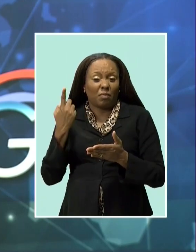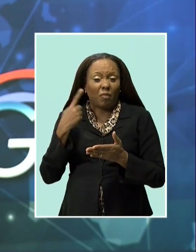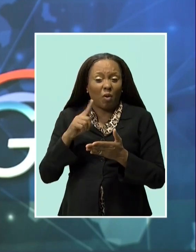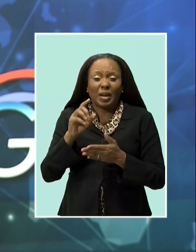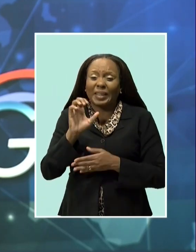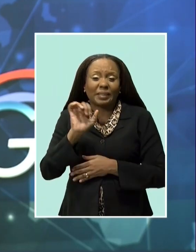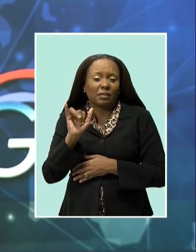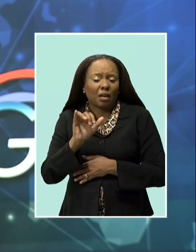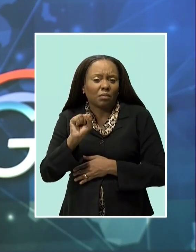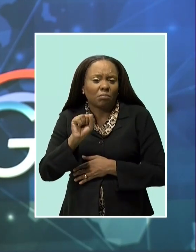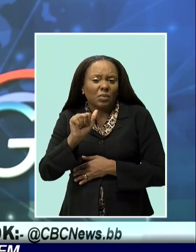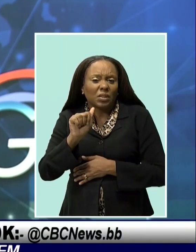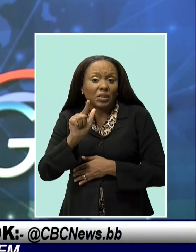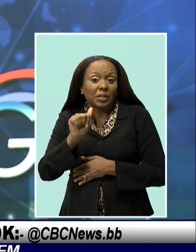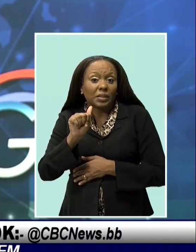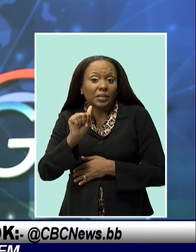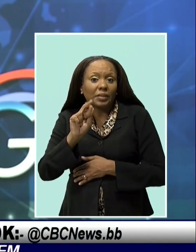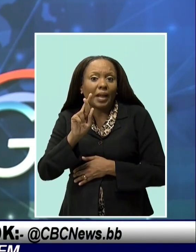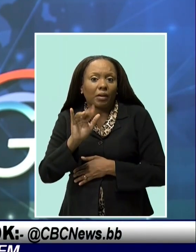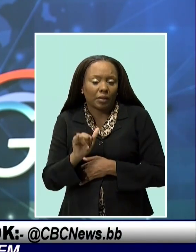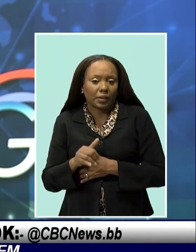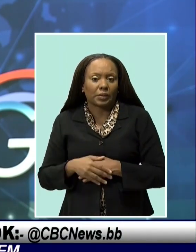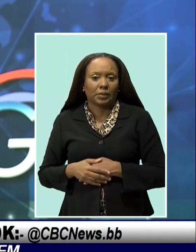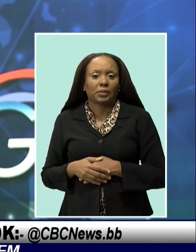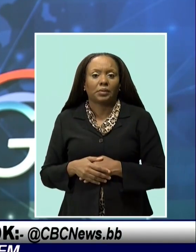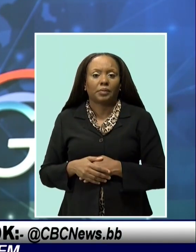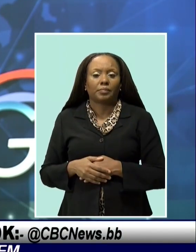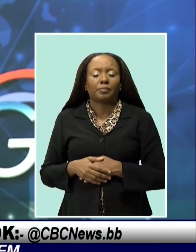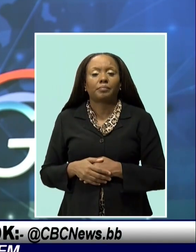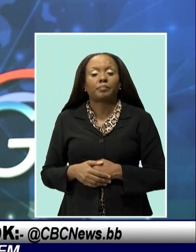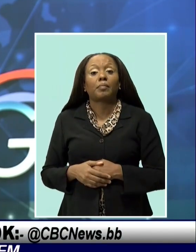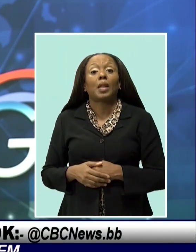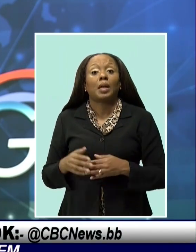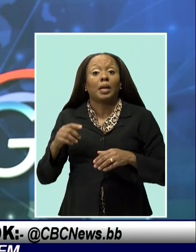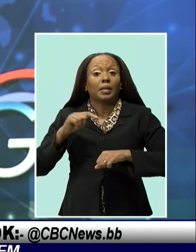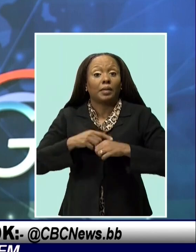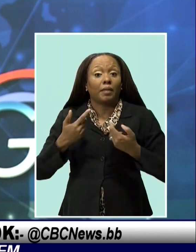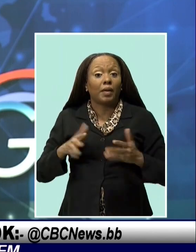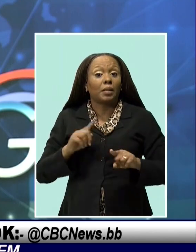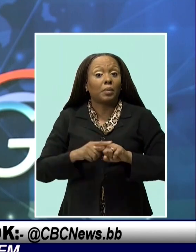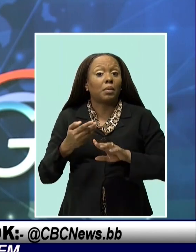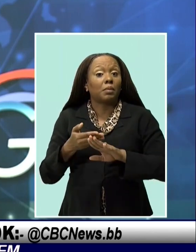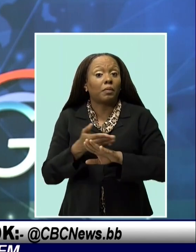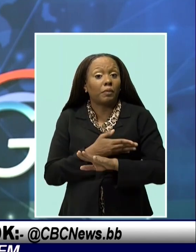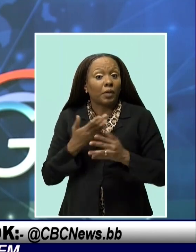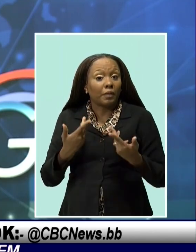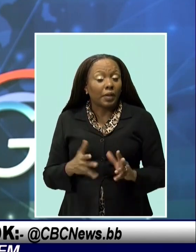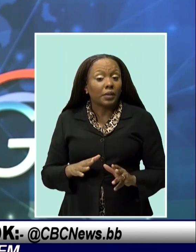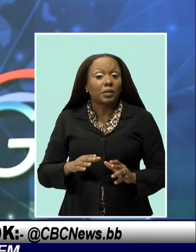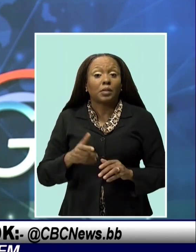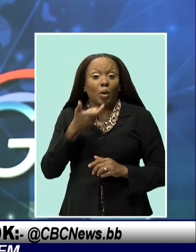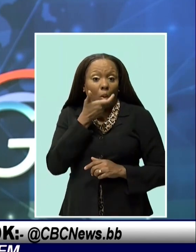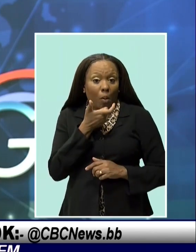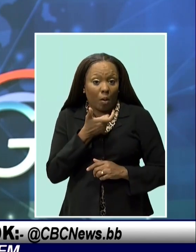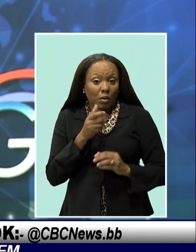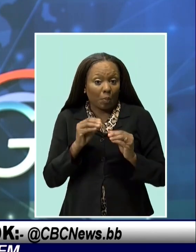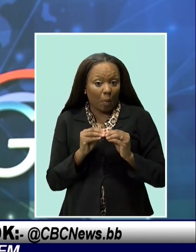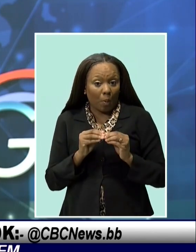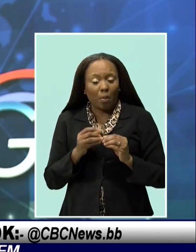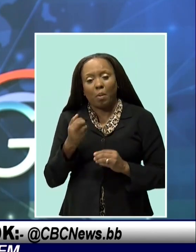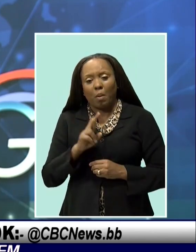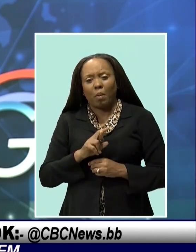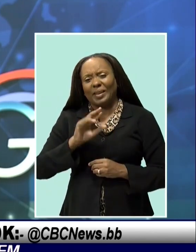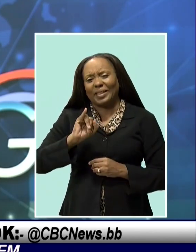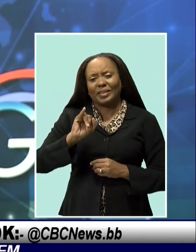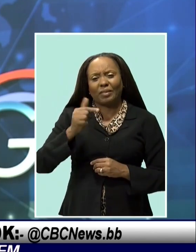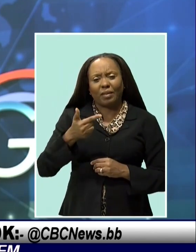tonight. But before we go, just a reminder to continue following us here on TV8. You can get more news on our social media platforms.